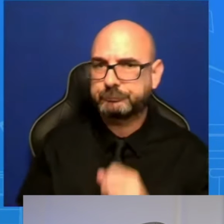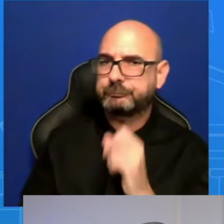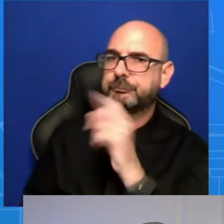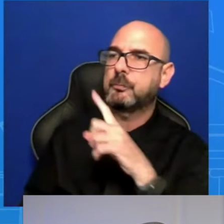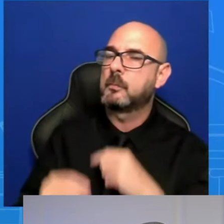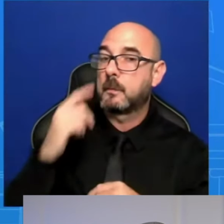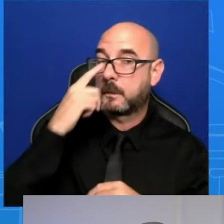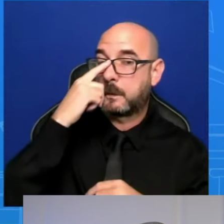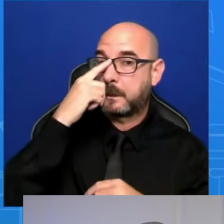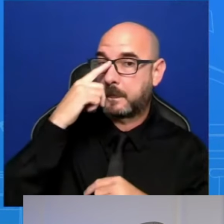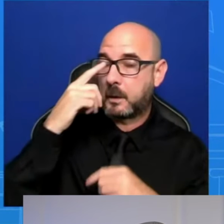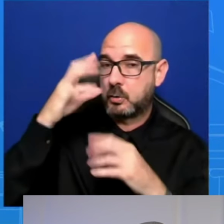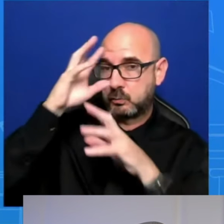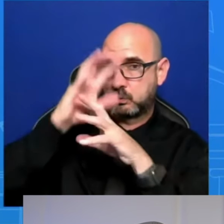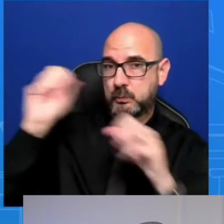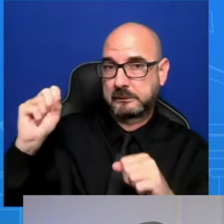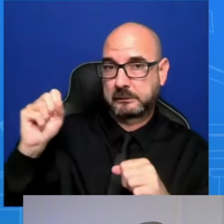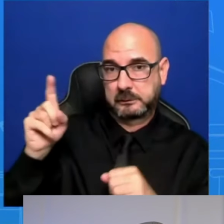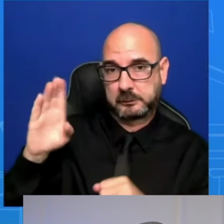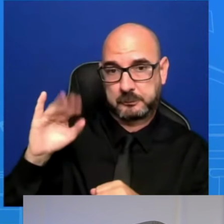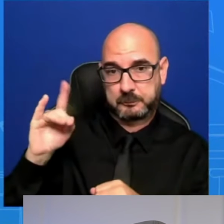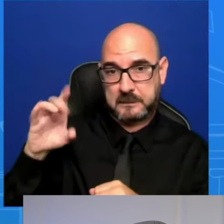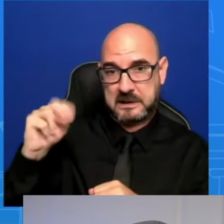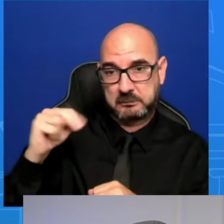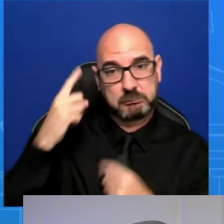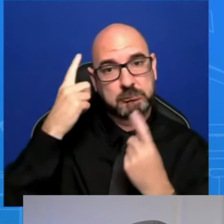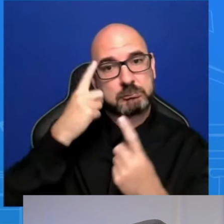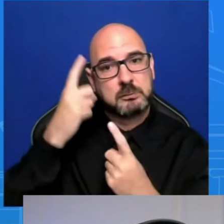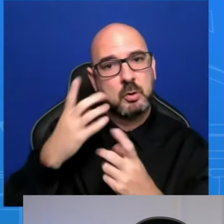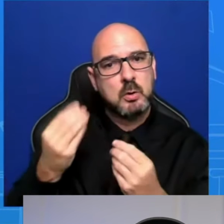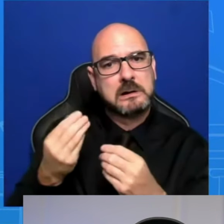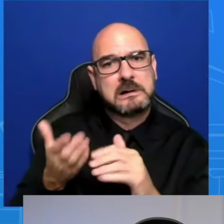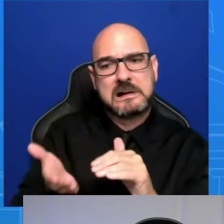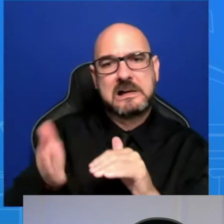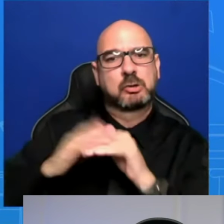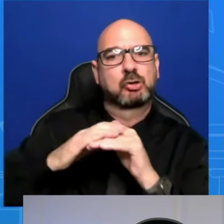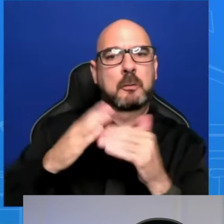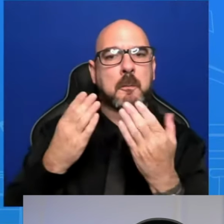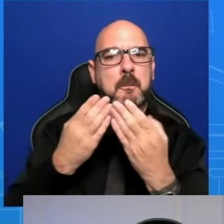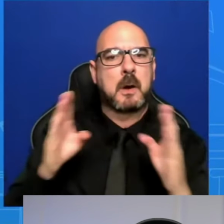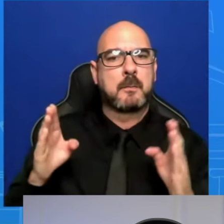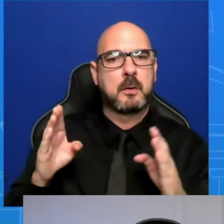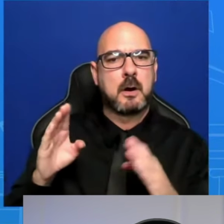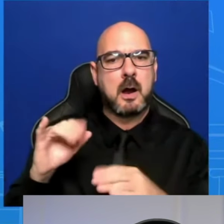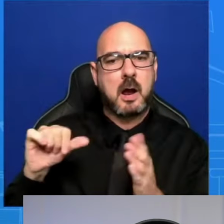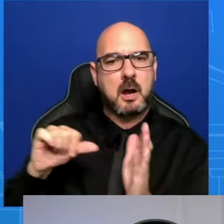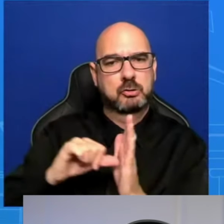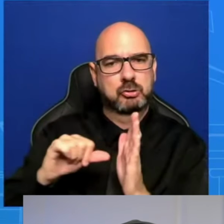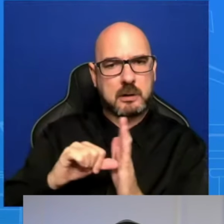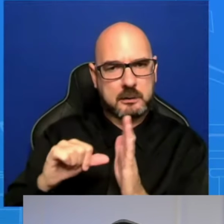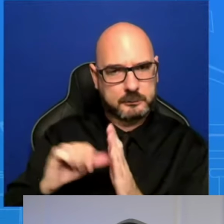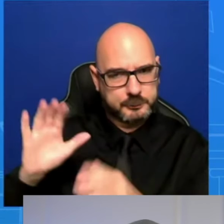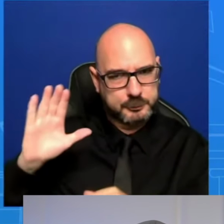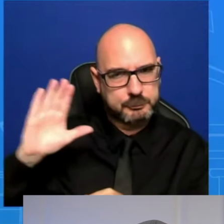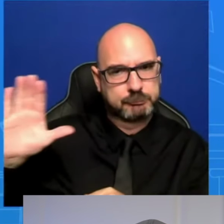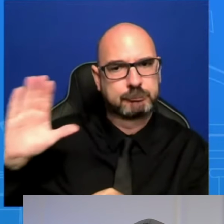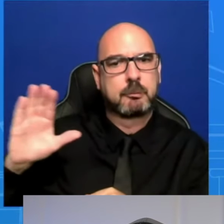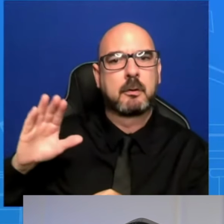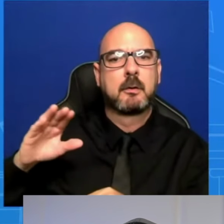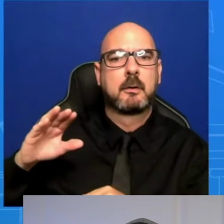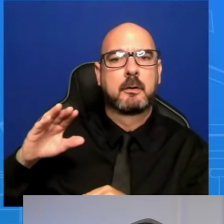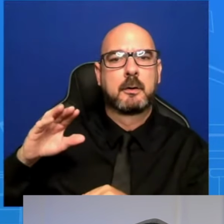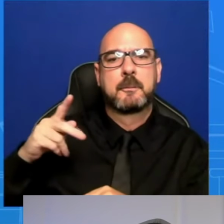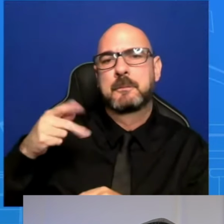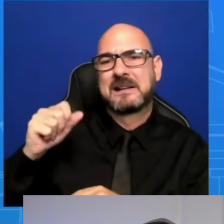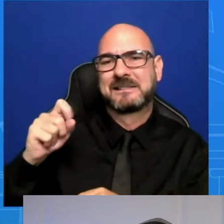Iran posture to be more than just one word? You're referring to don't. Yeah. And so let's talk about... And